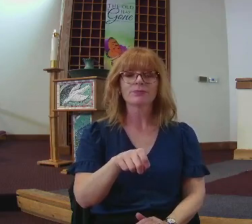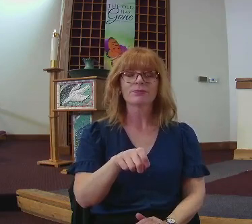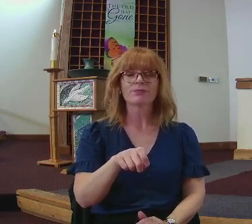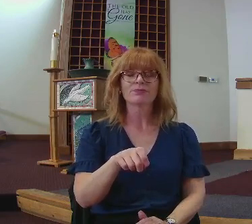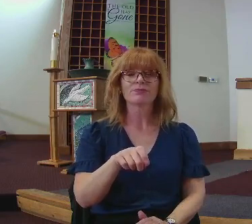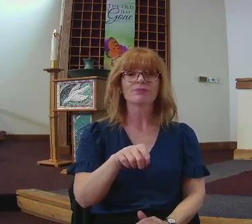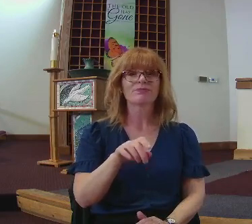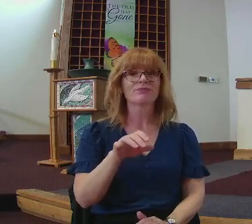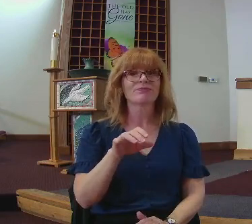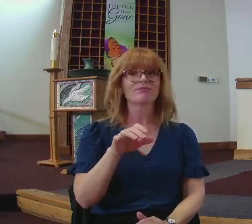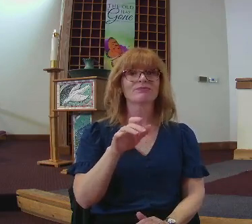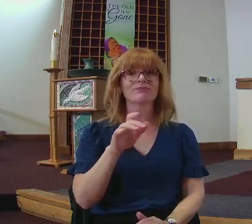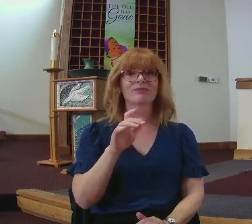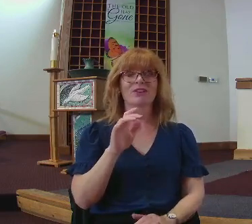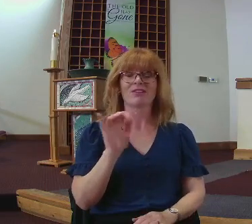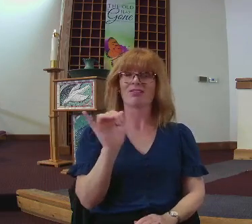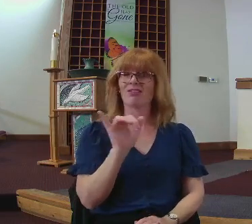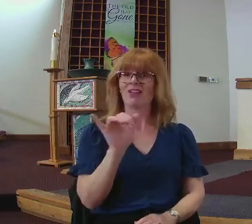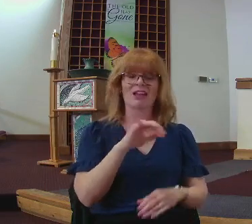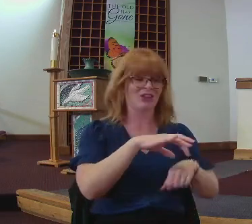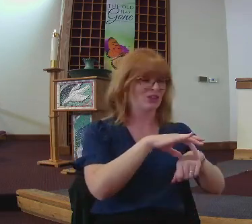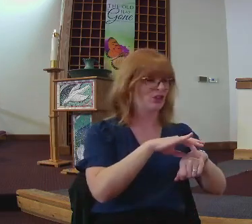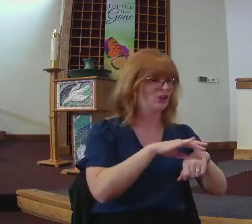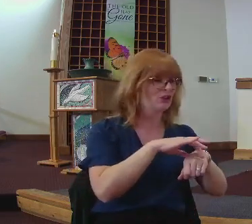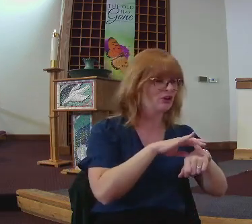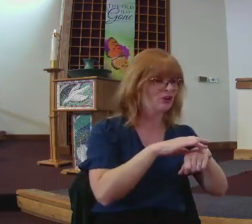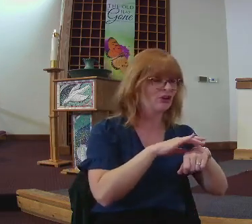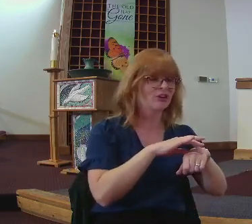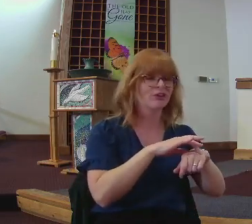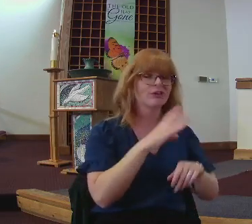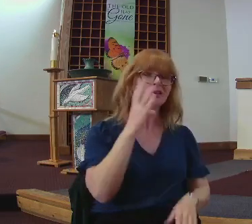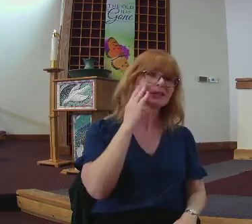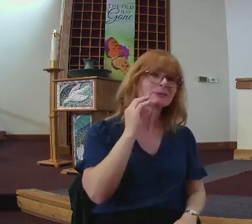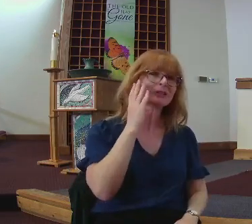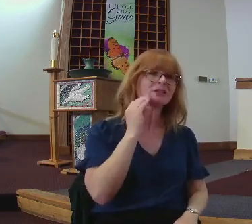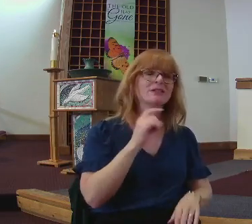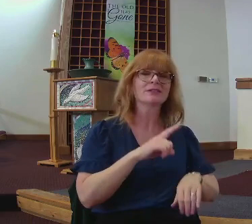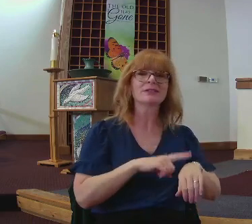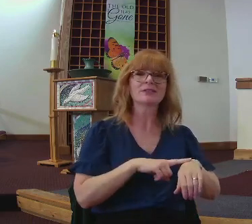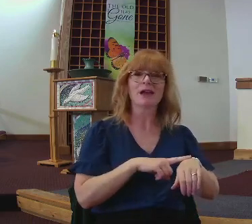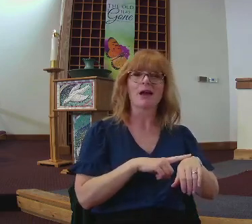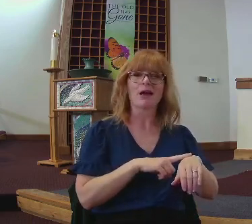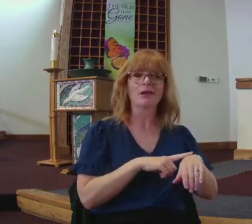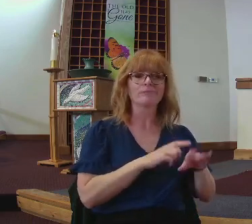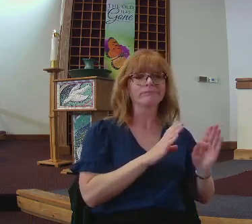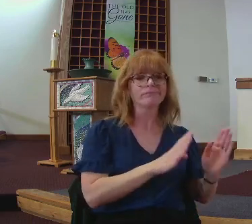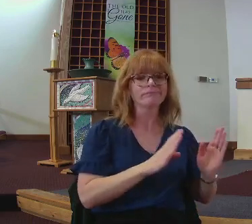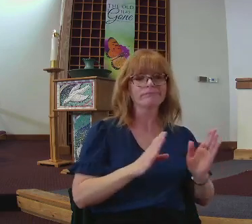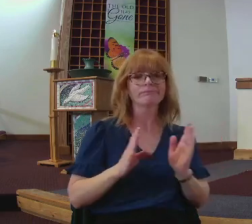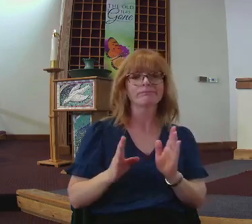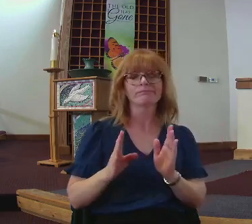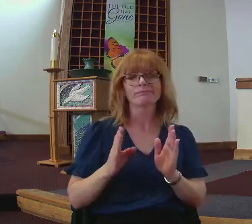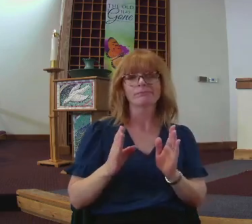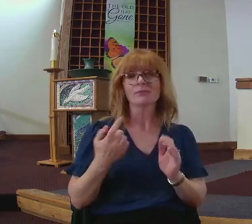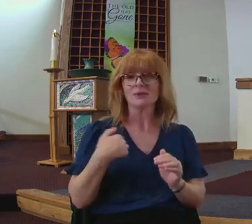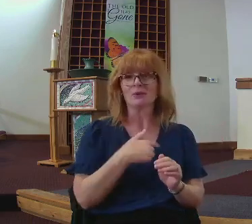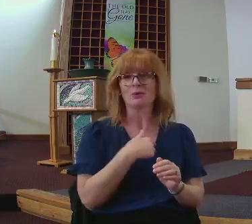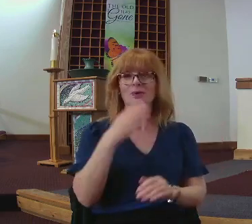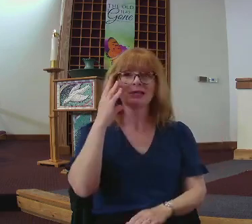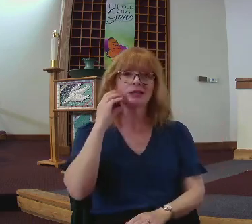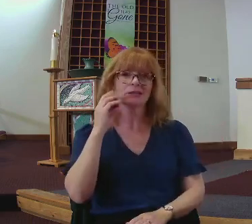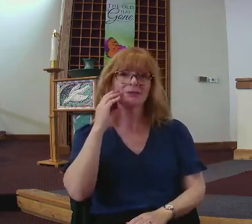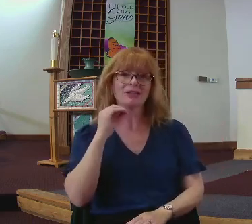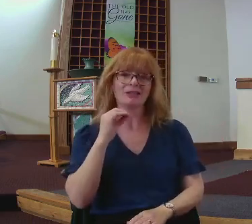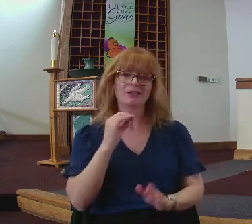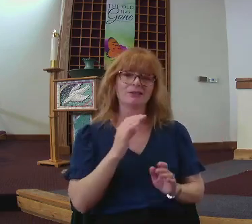And just as the earth experiences seasons, so we experience seasons in our